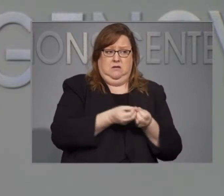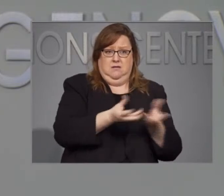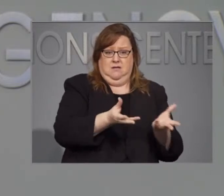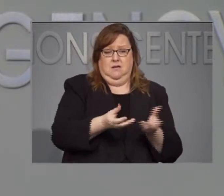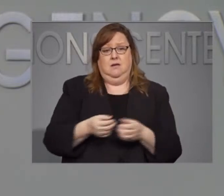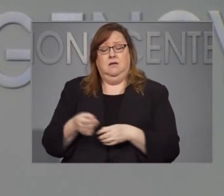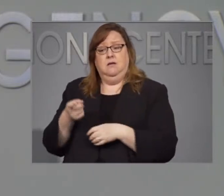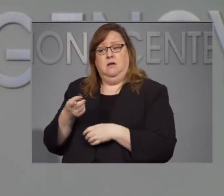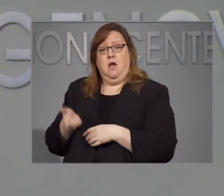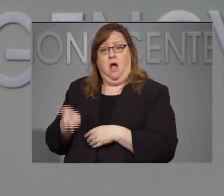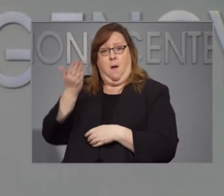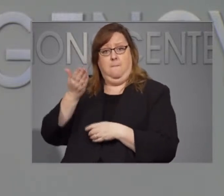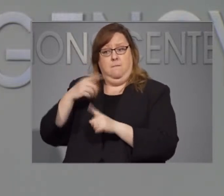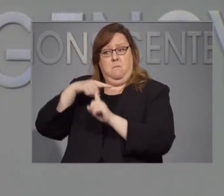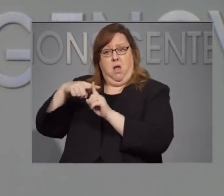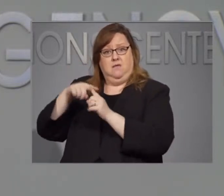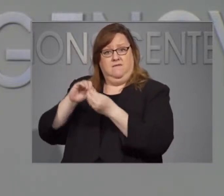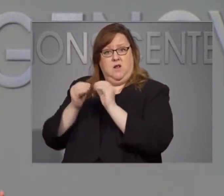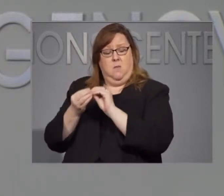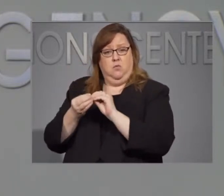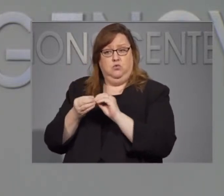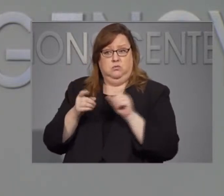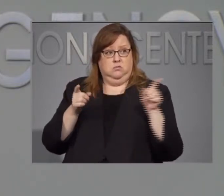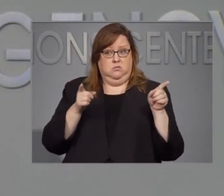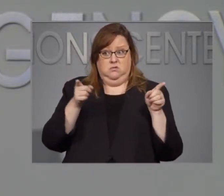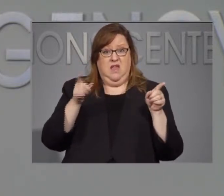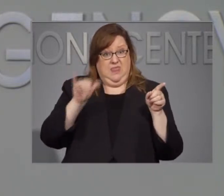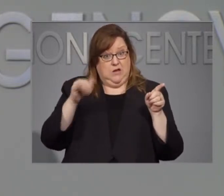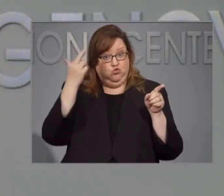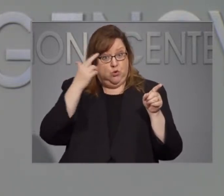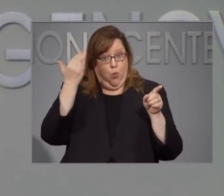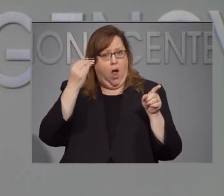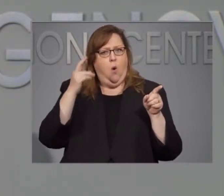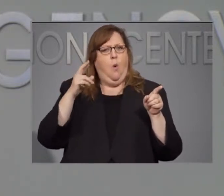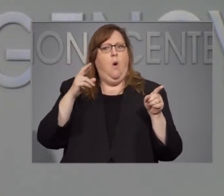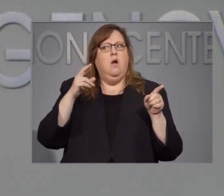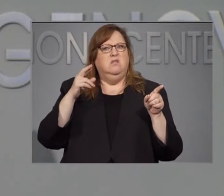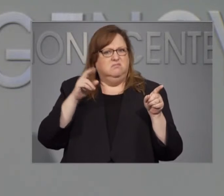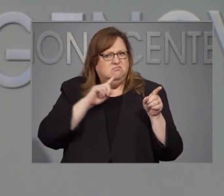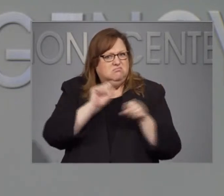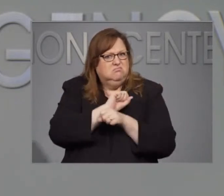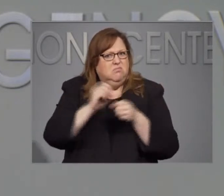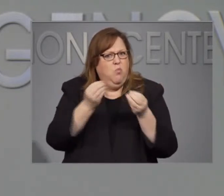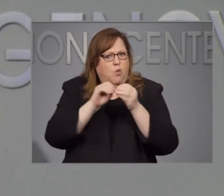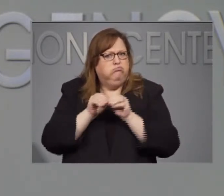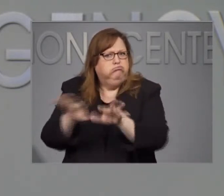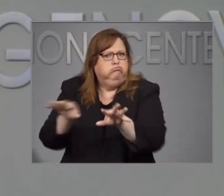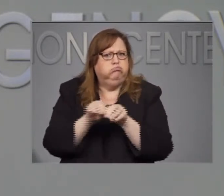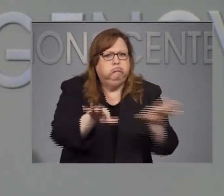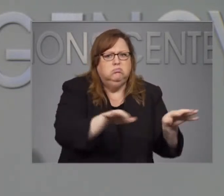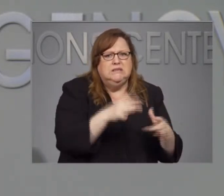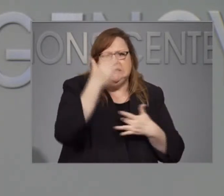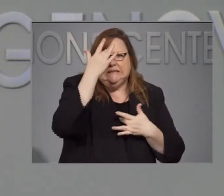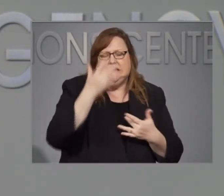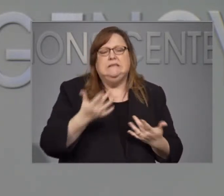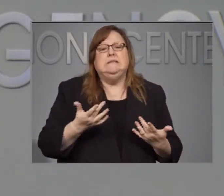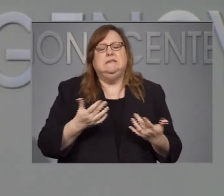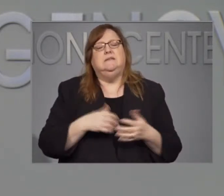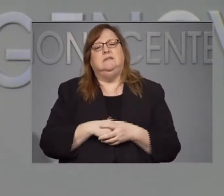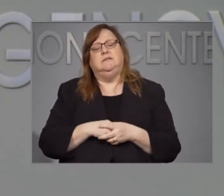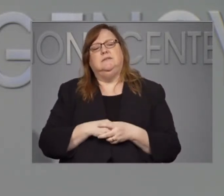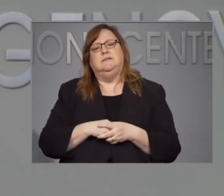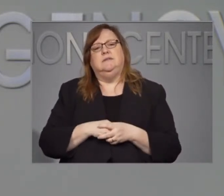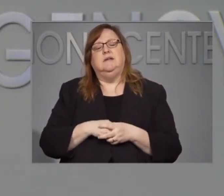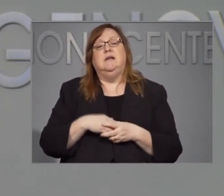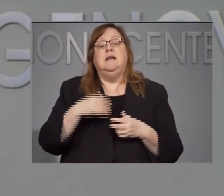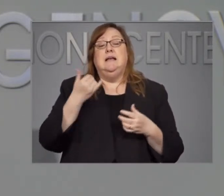I think what we can see is that as you put together the number of cases that are increasing with the percent positive, which is also increasing,